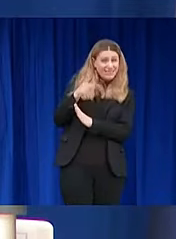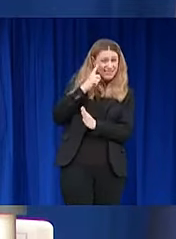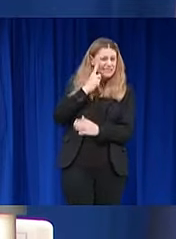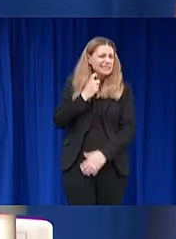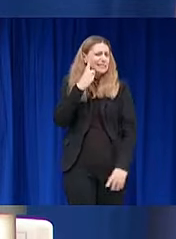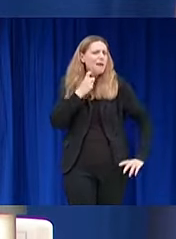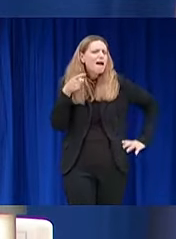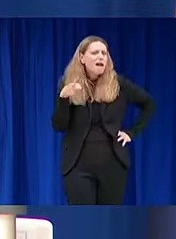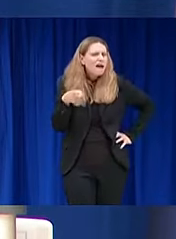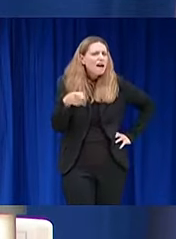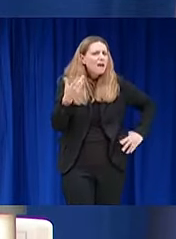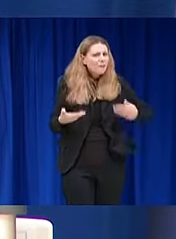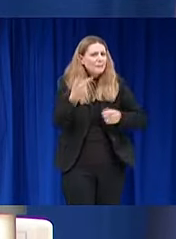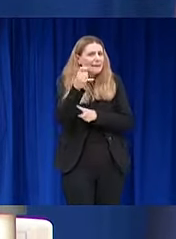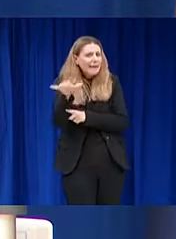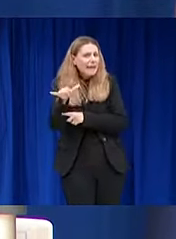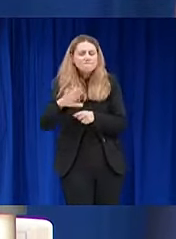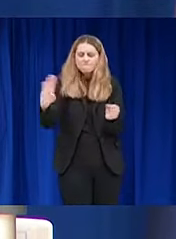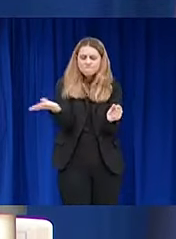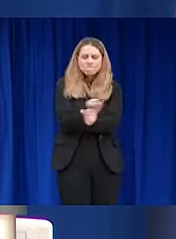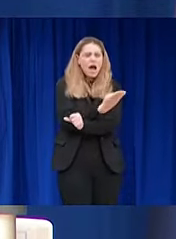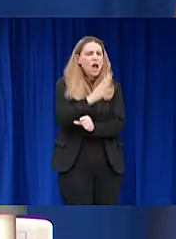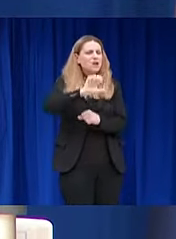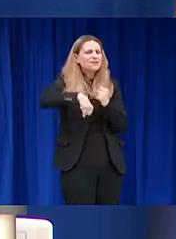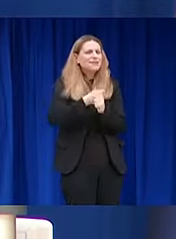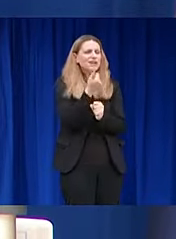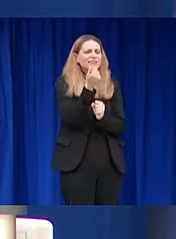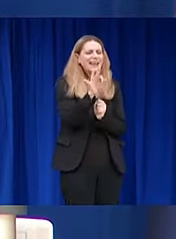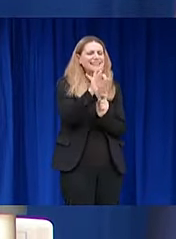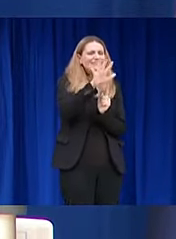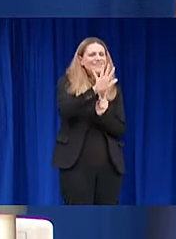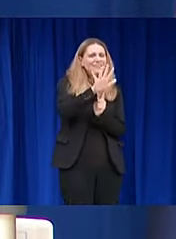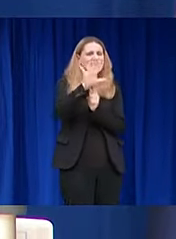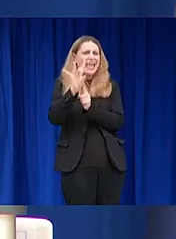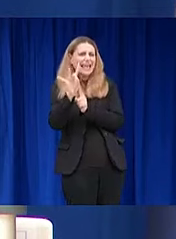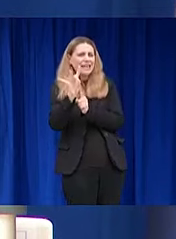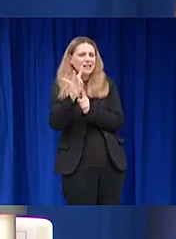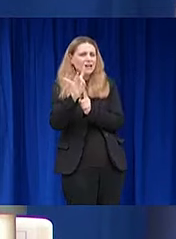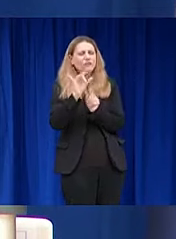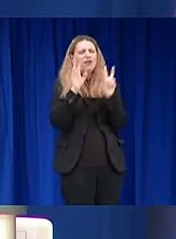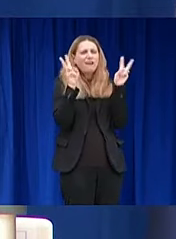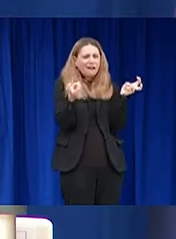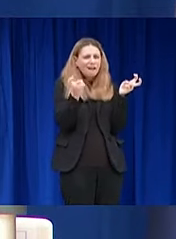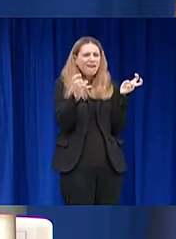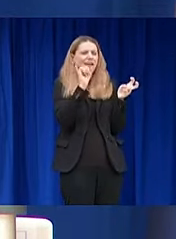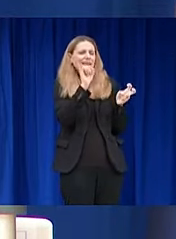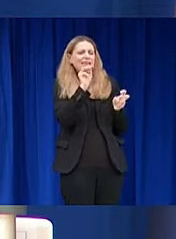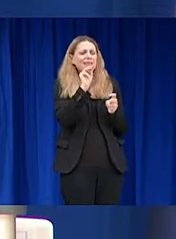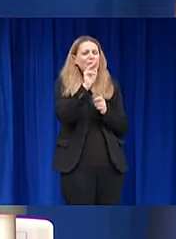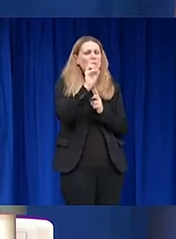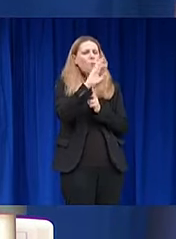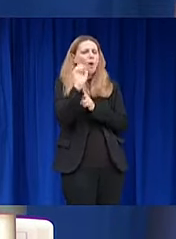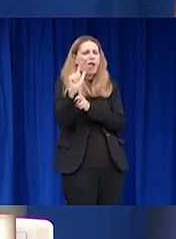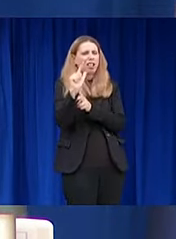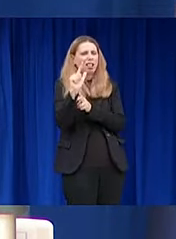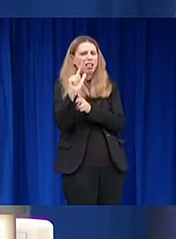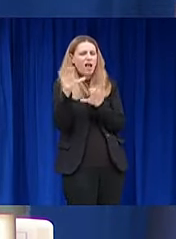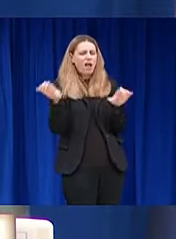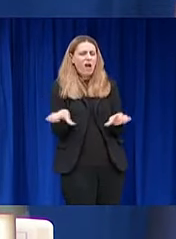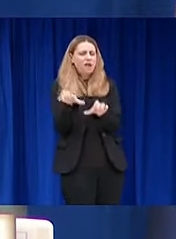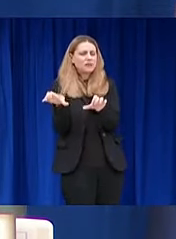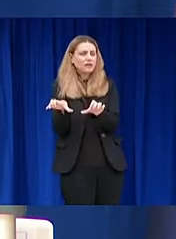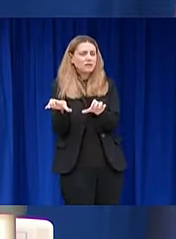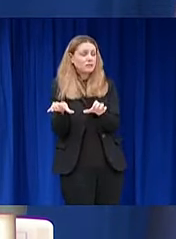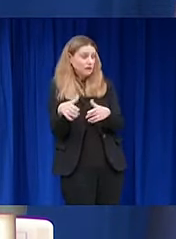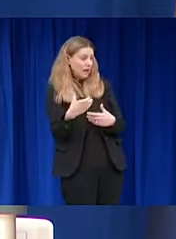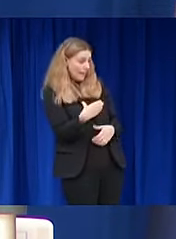fired him in 1958 for immoral conduct. Appealing to his case to the Supreme Court, he did not deny he was